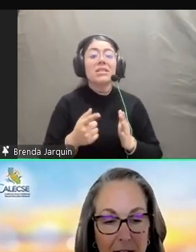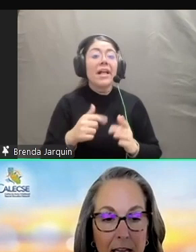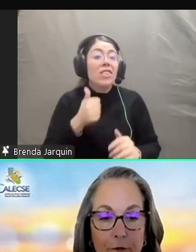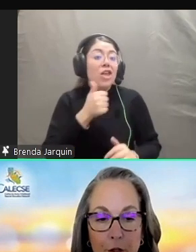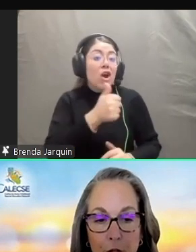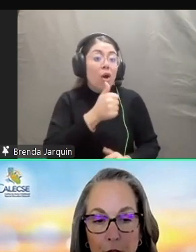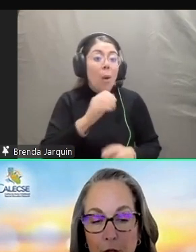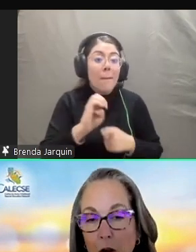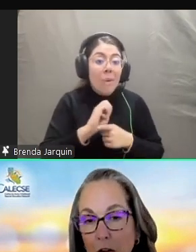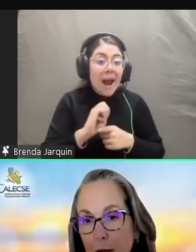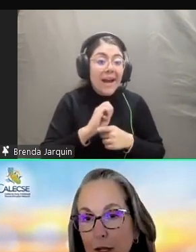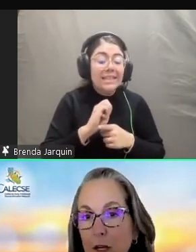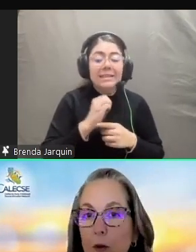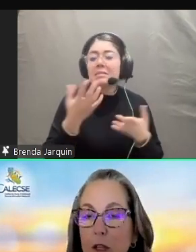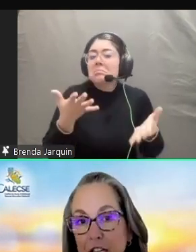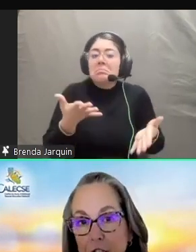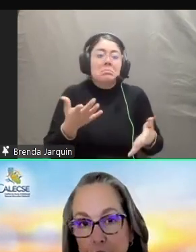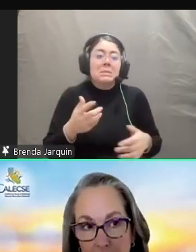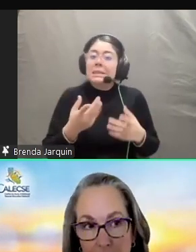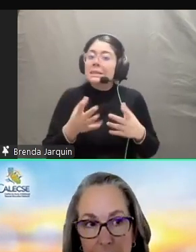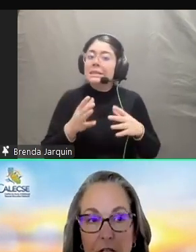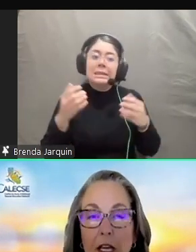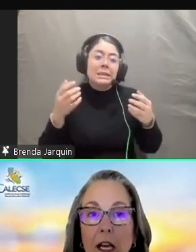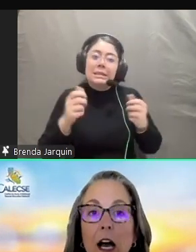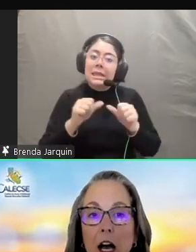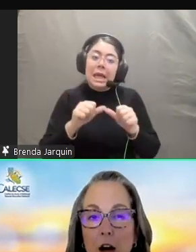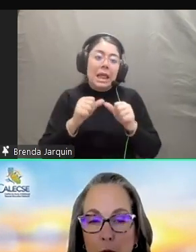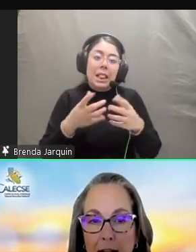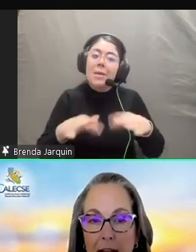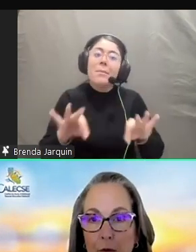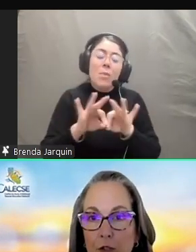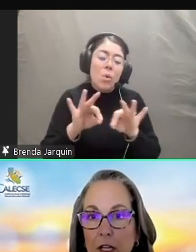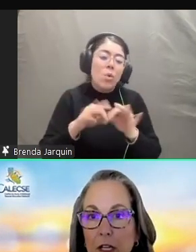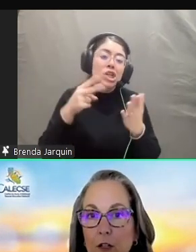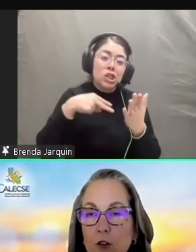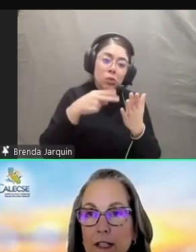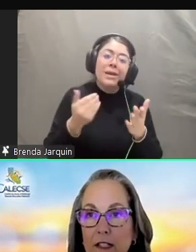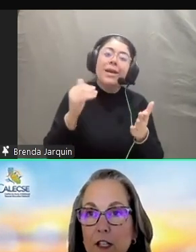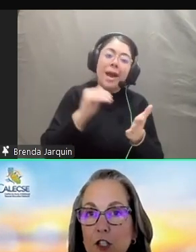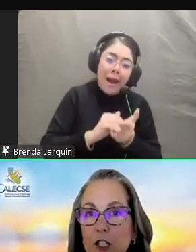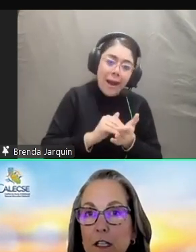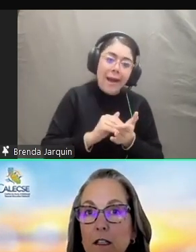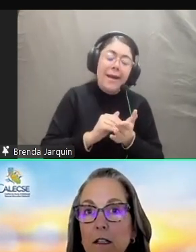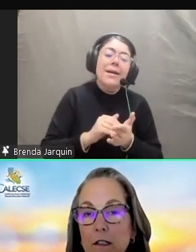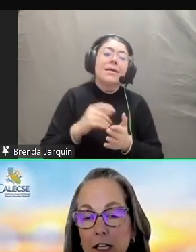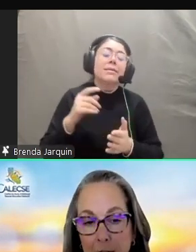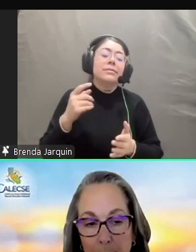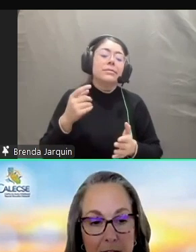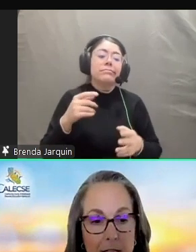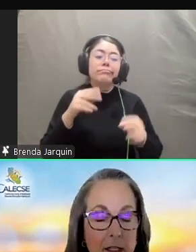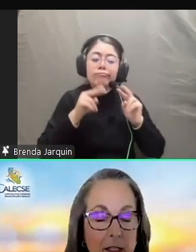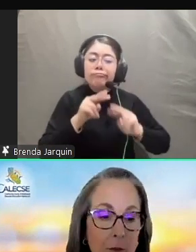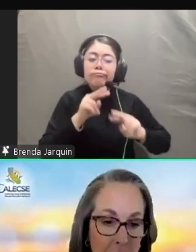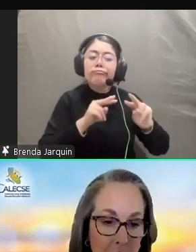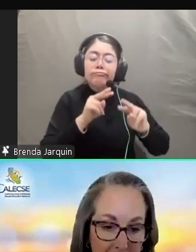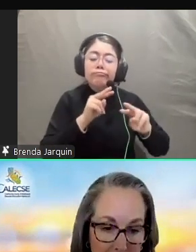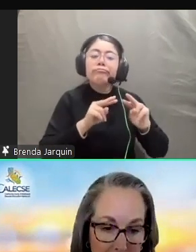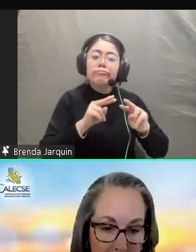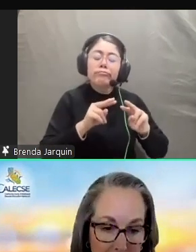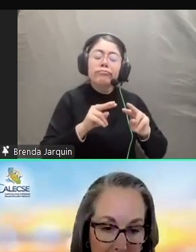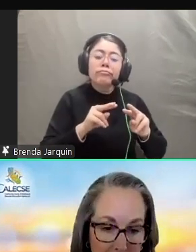them. If you are coming up with a lot of issues around transition,